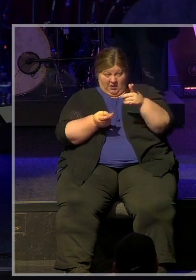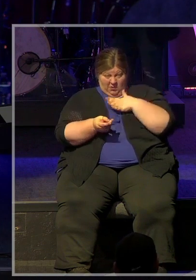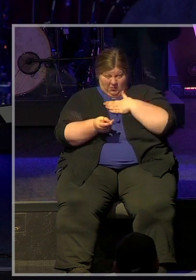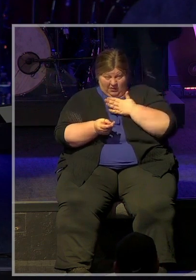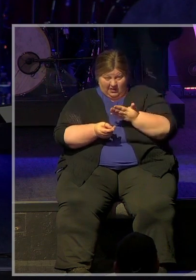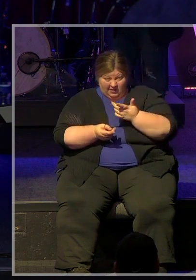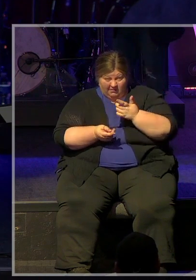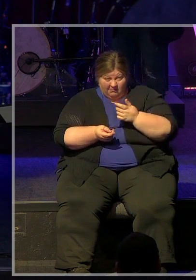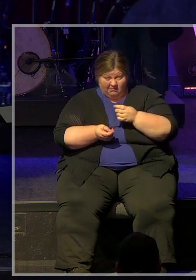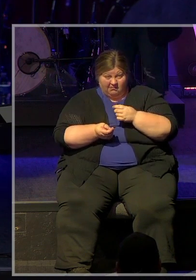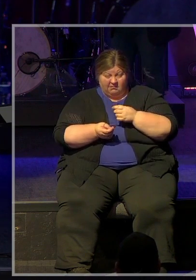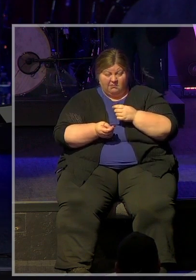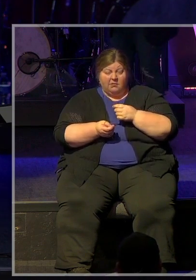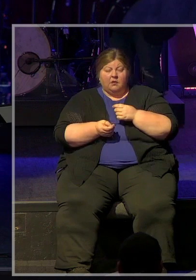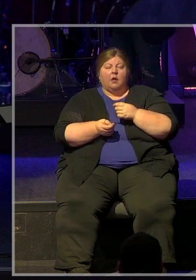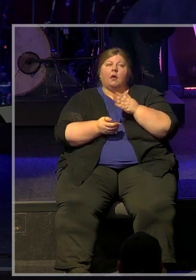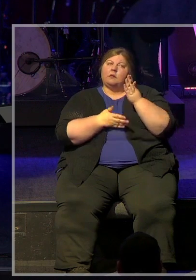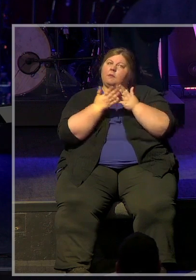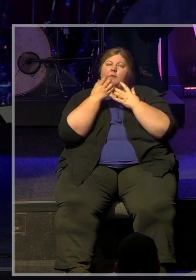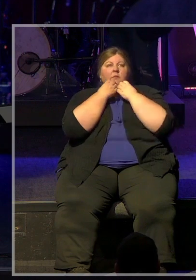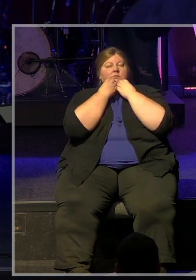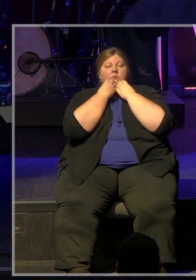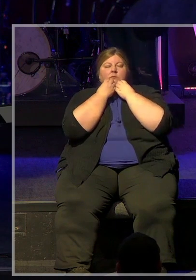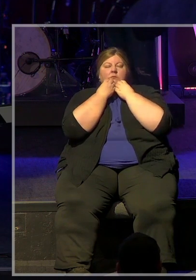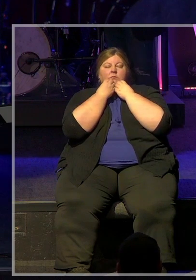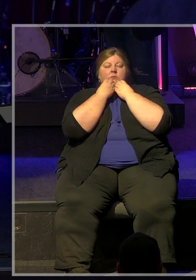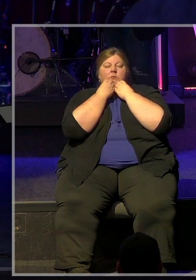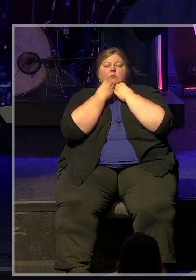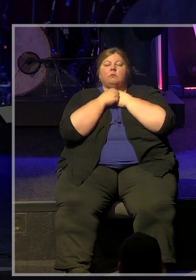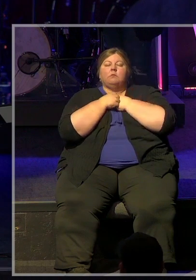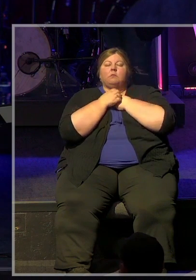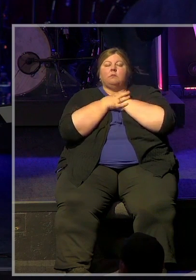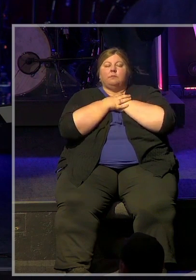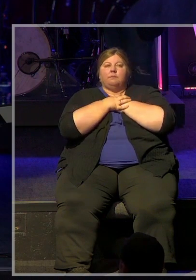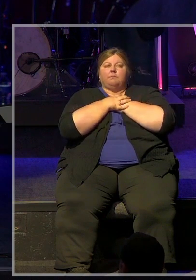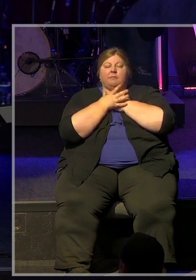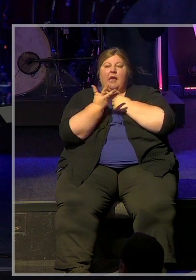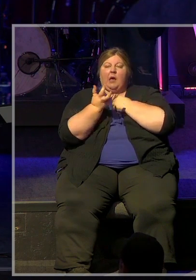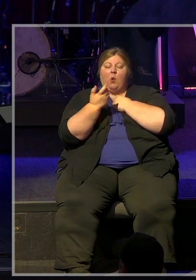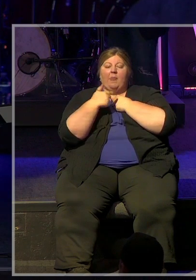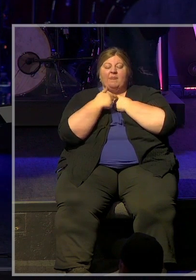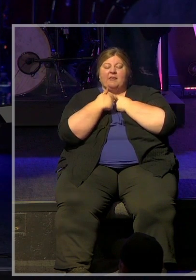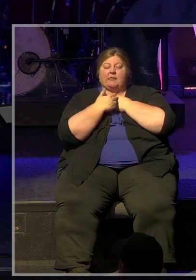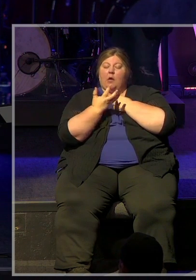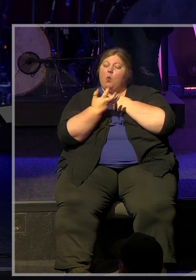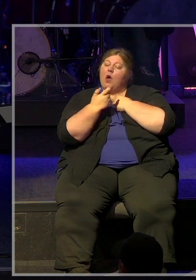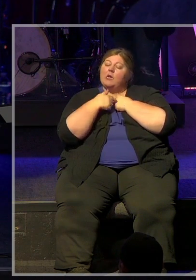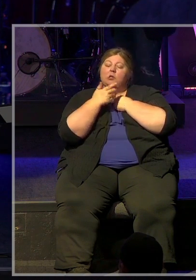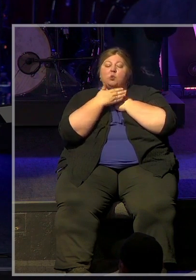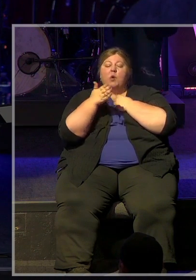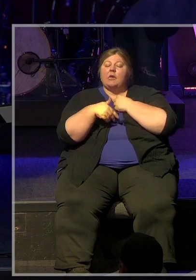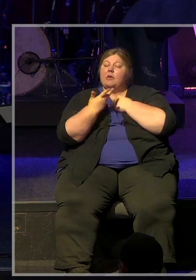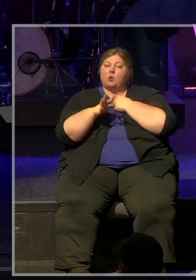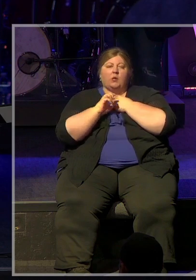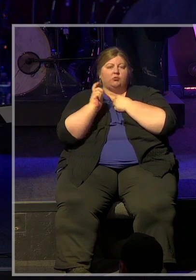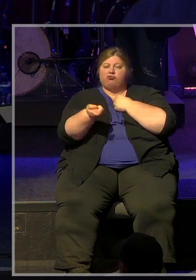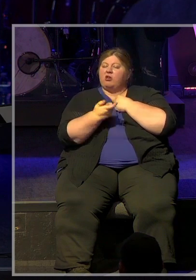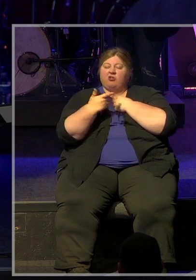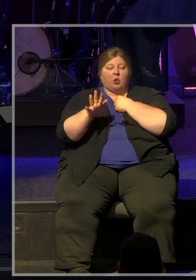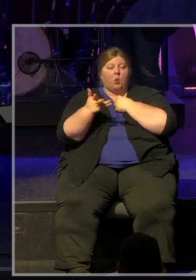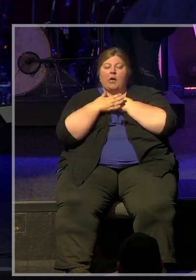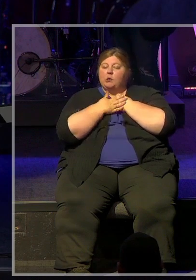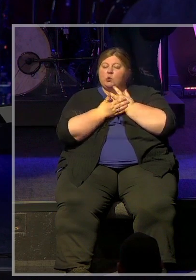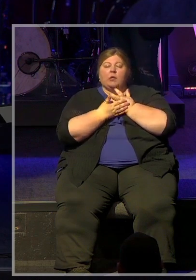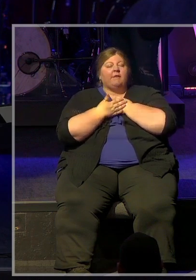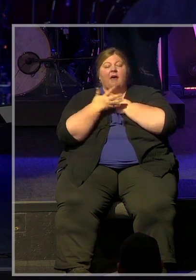Some of you, this is the thing you hold on to most. You say, this is what I want to see. This is how I want it to end. I don't want to change. I don't want to give.